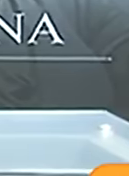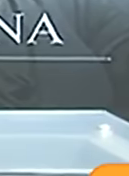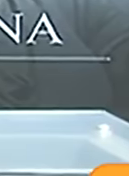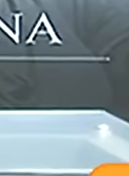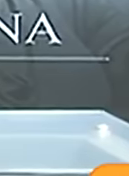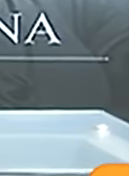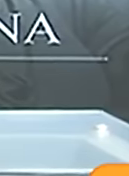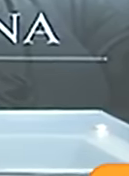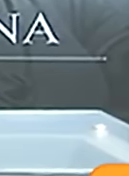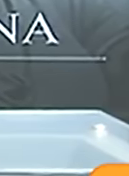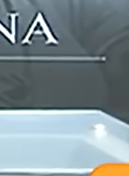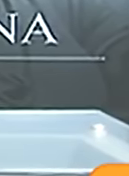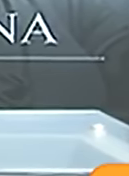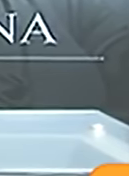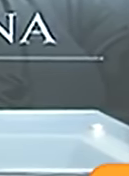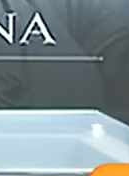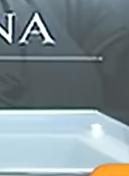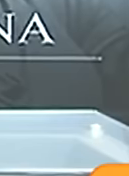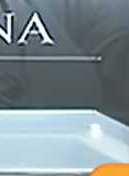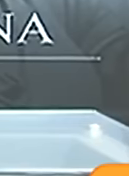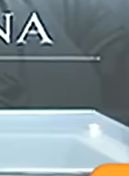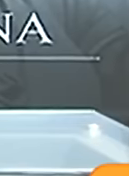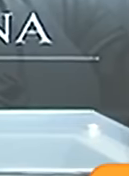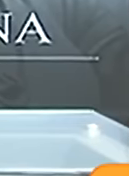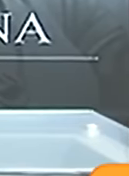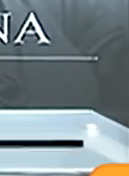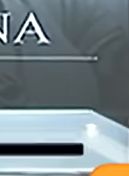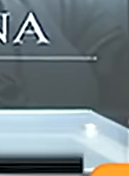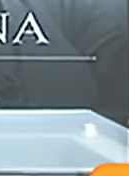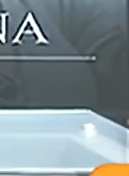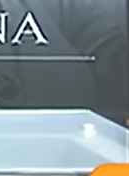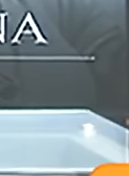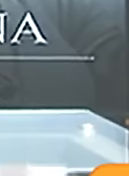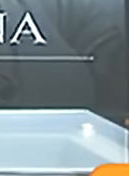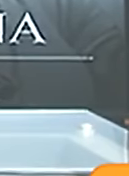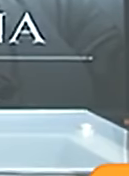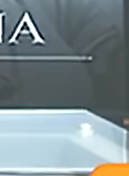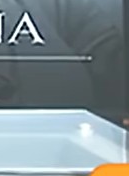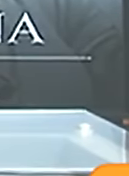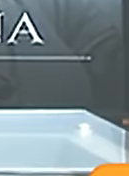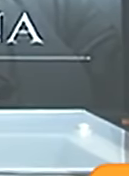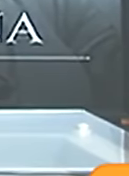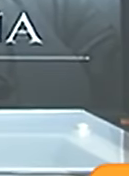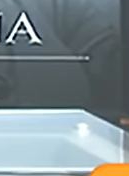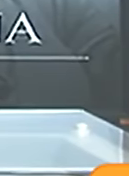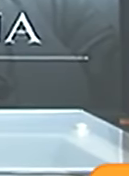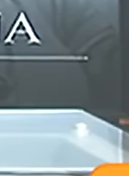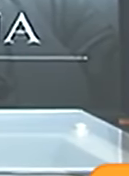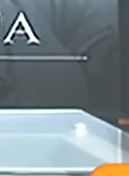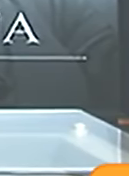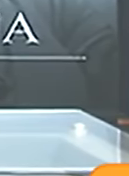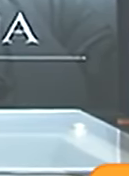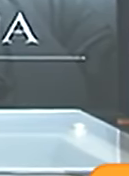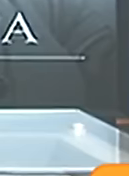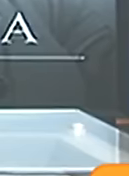you on another story we've been following today. And a postmortem conducted on the body of the late veteran journalist Rita